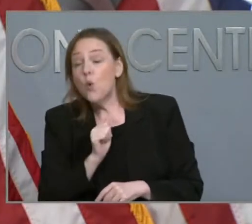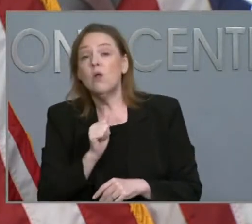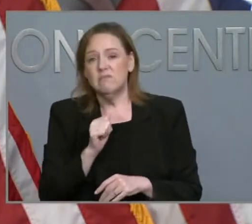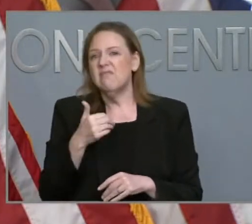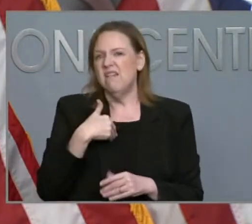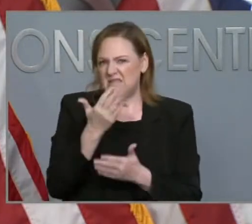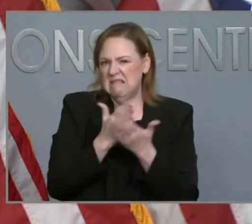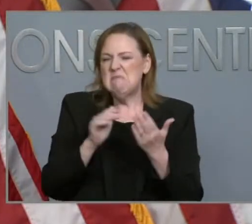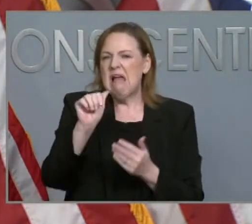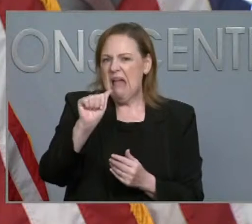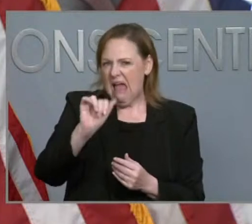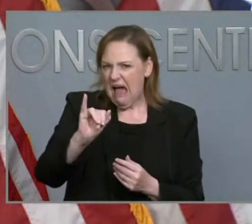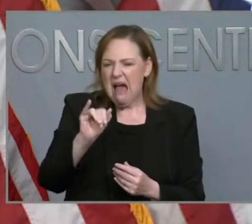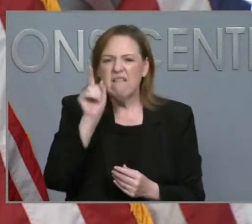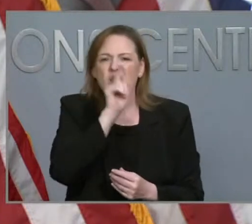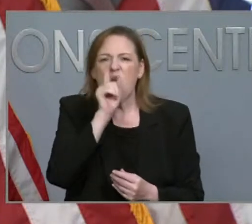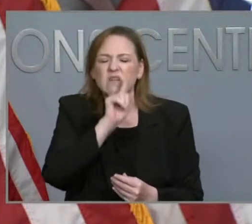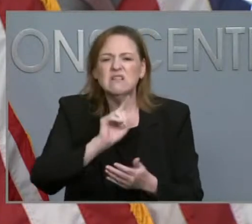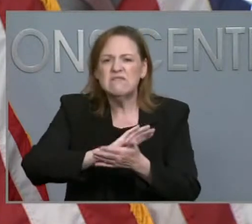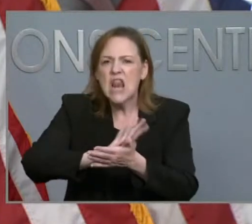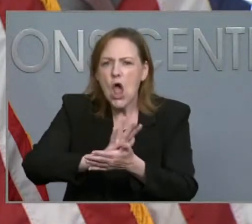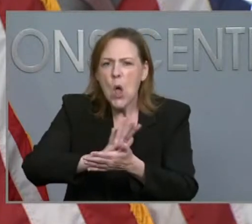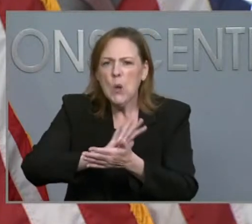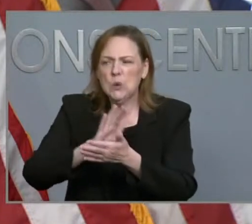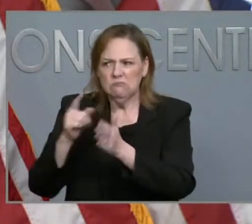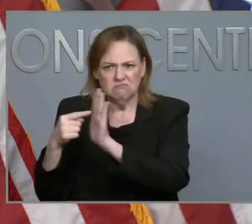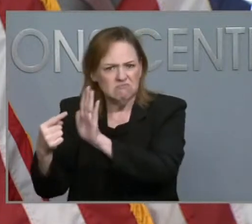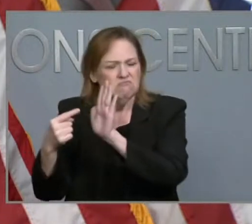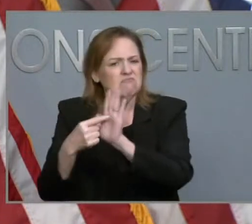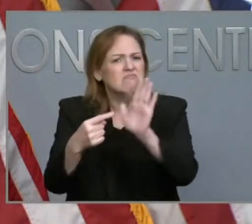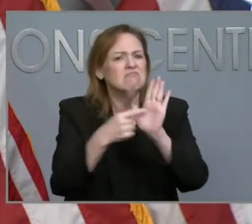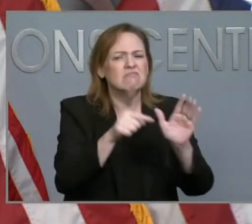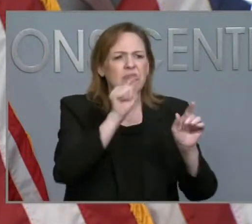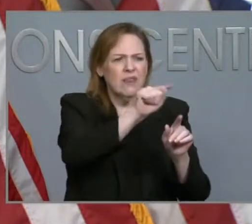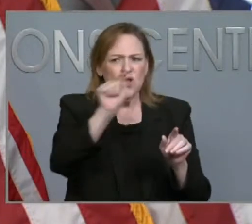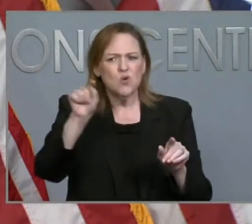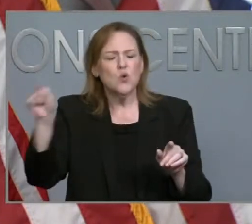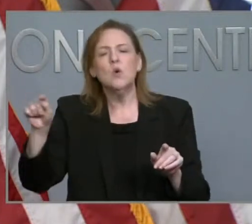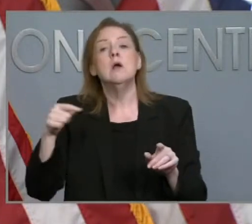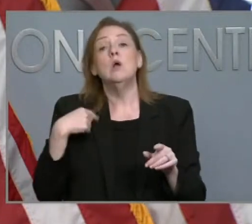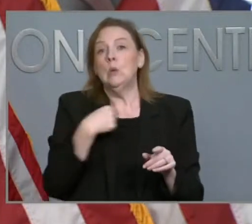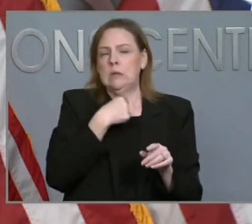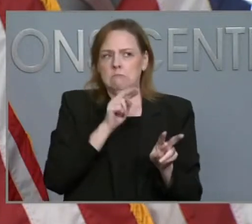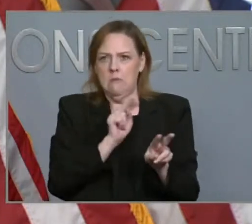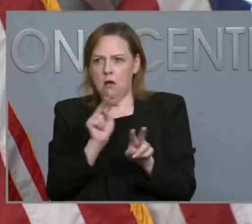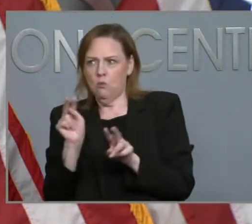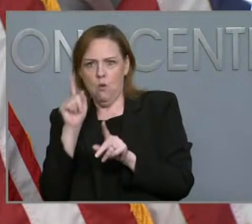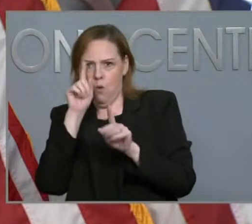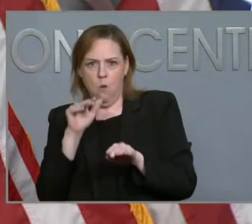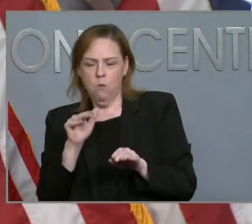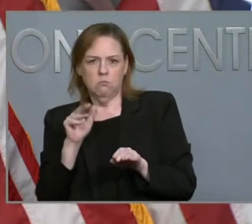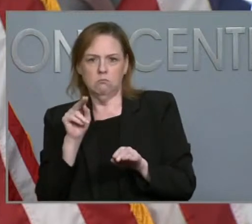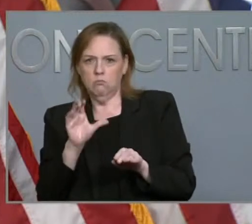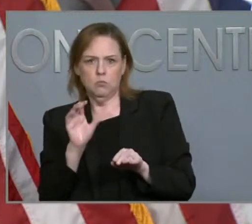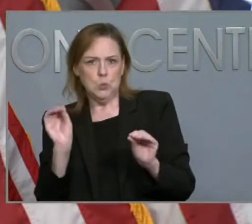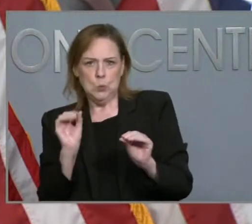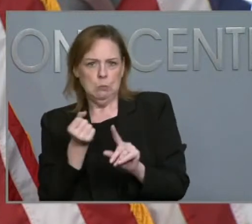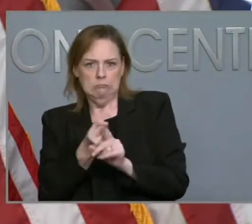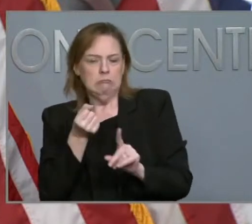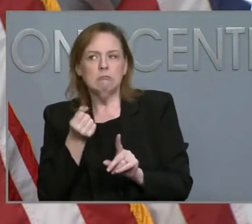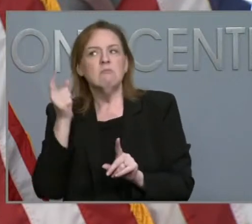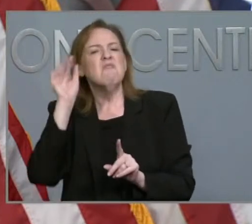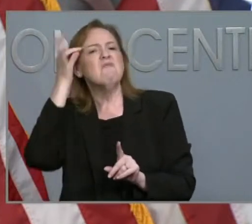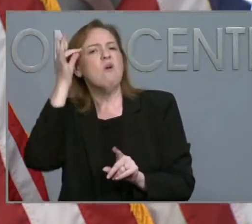false videos, but we are certainly monitoring in hopes that we would not be, and our federal authorities have kept